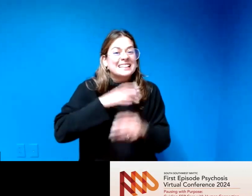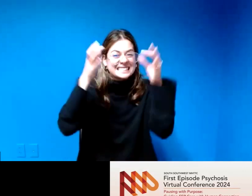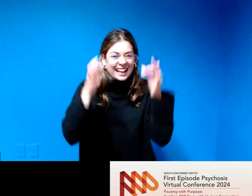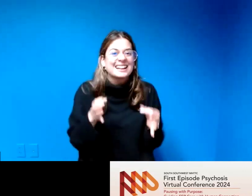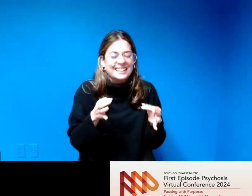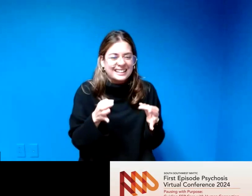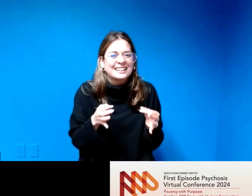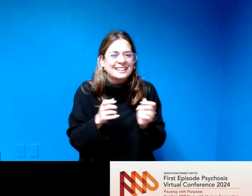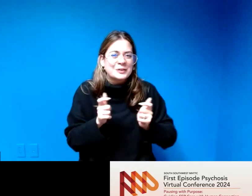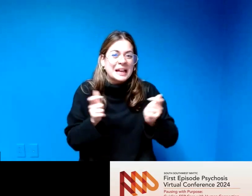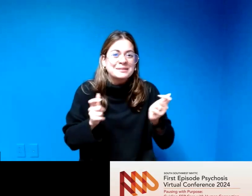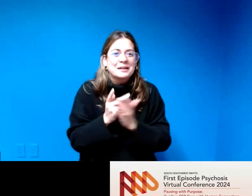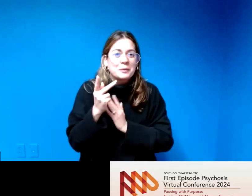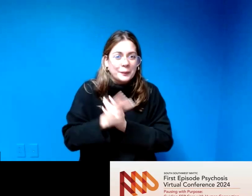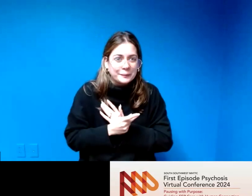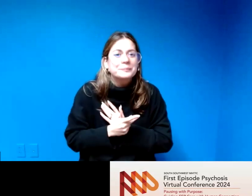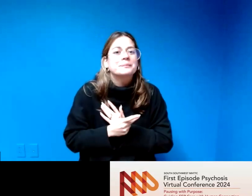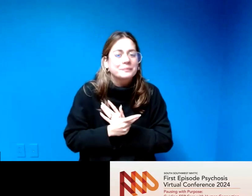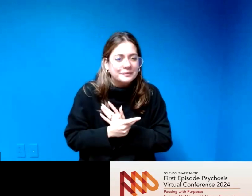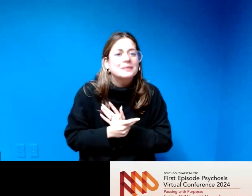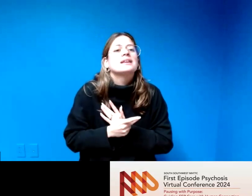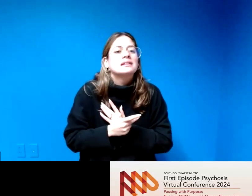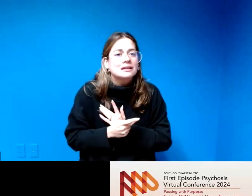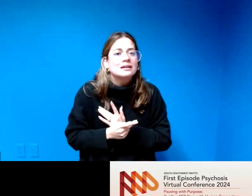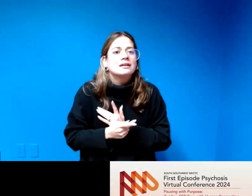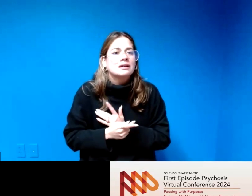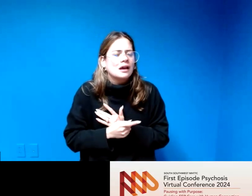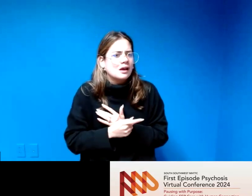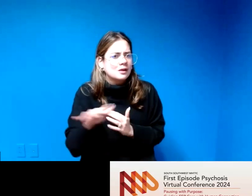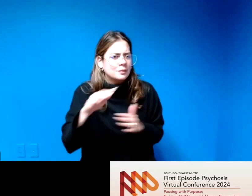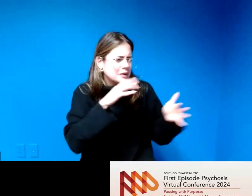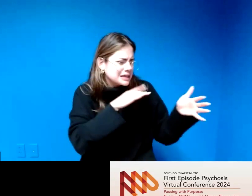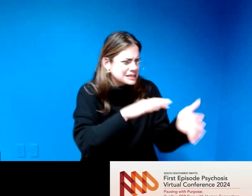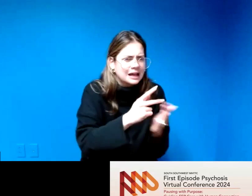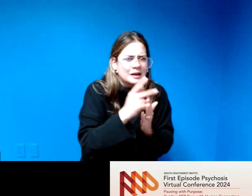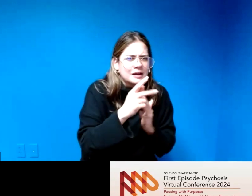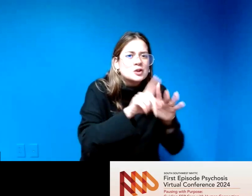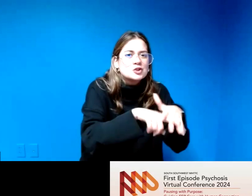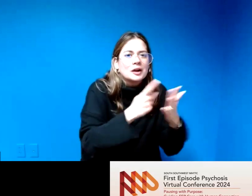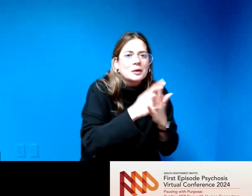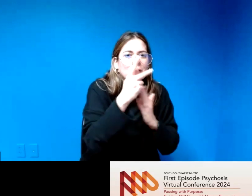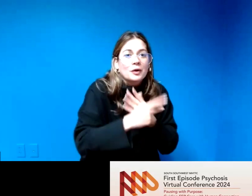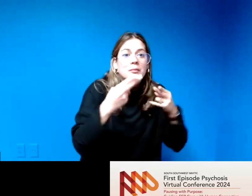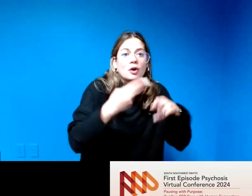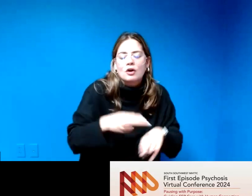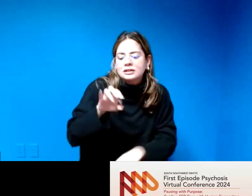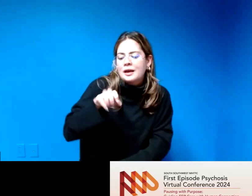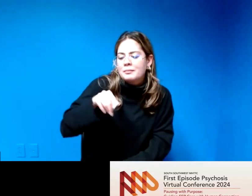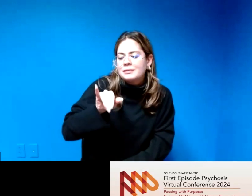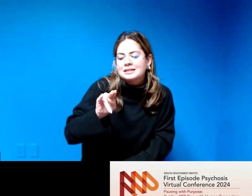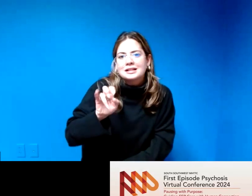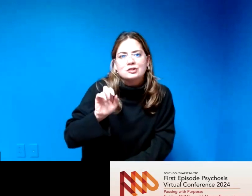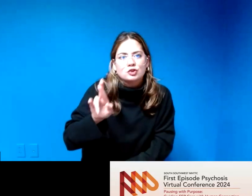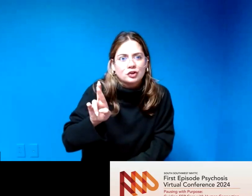to expand our programming, and we started a program that we call Epicenter in the Community. So